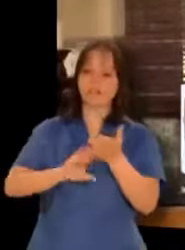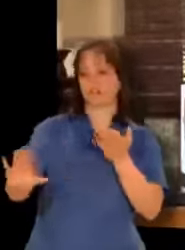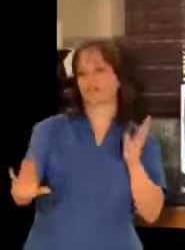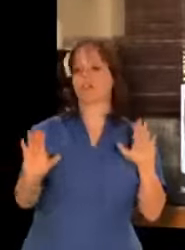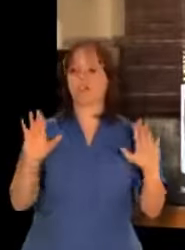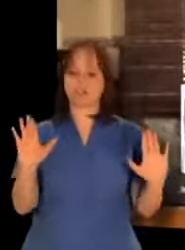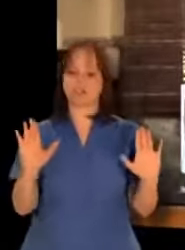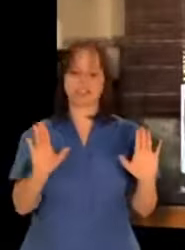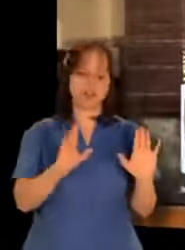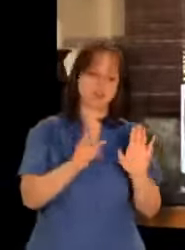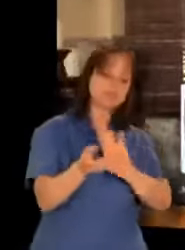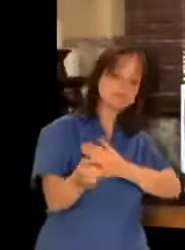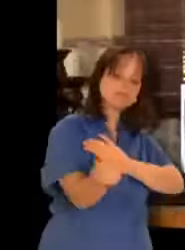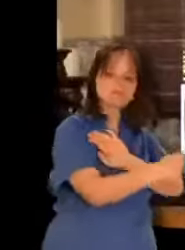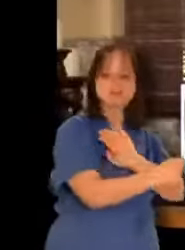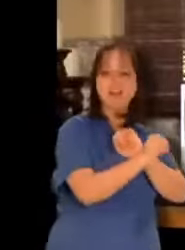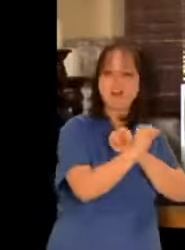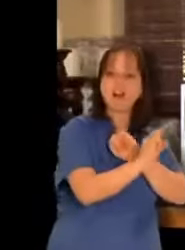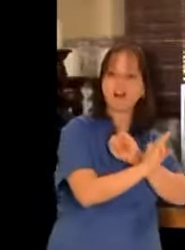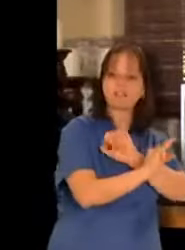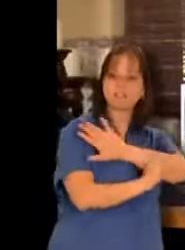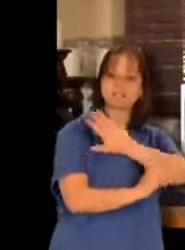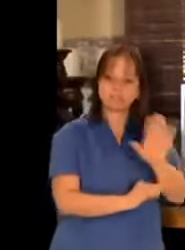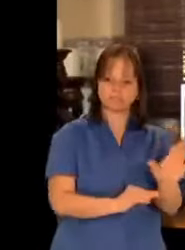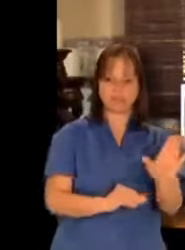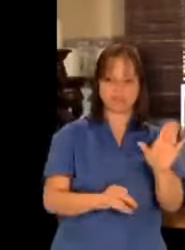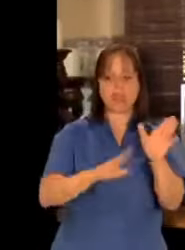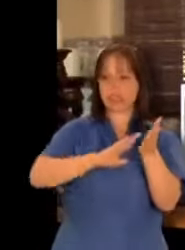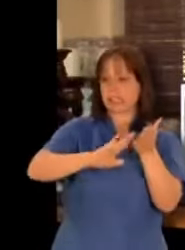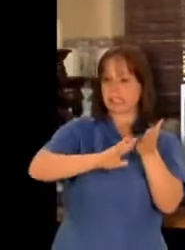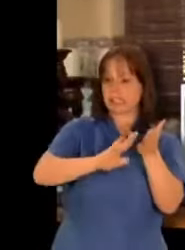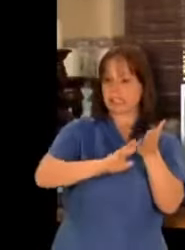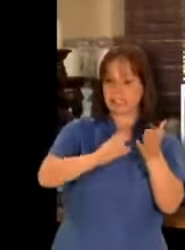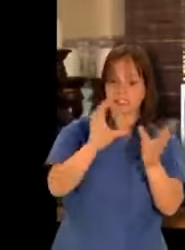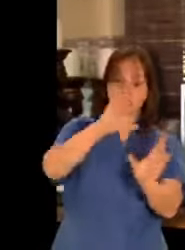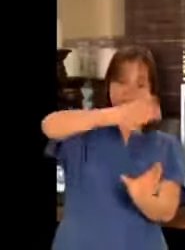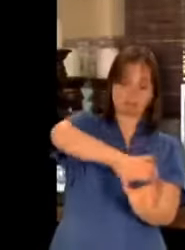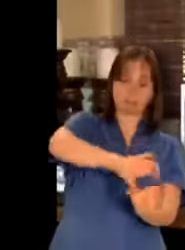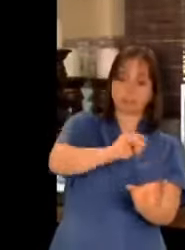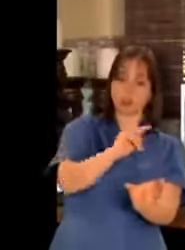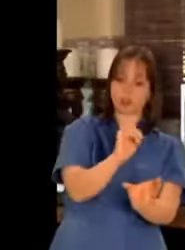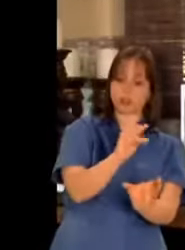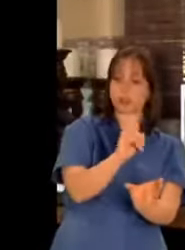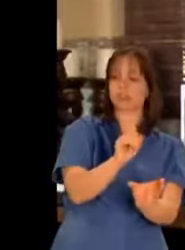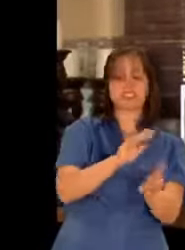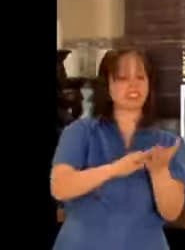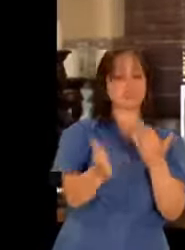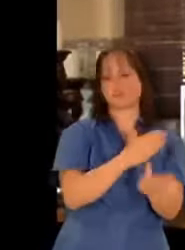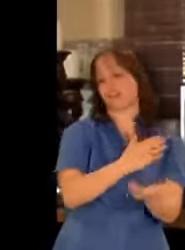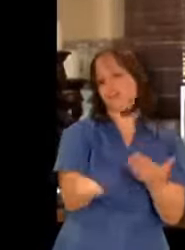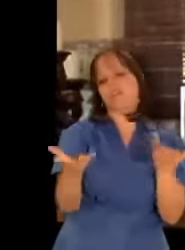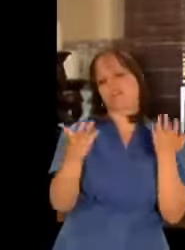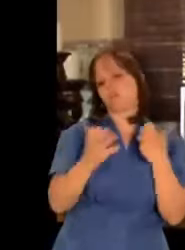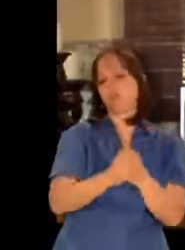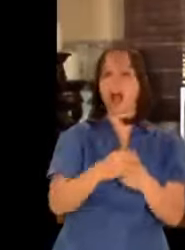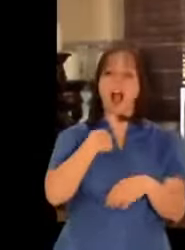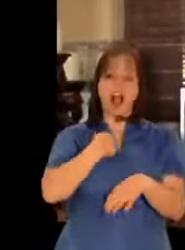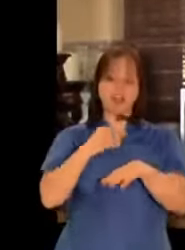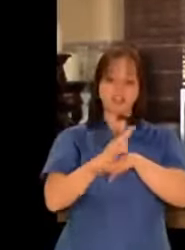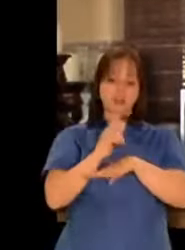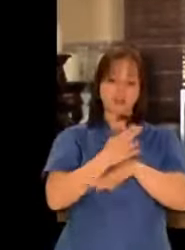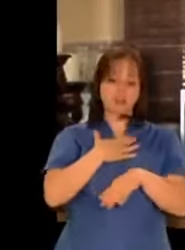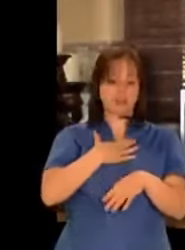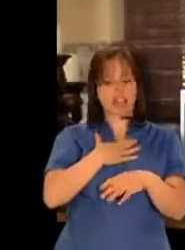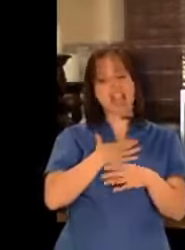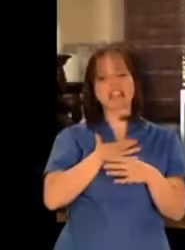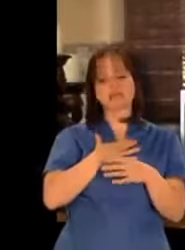this off, put on our cleaning cartridge, and you can actually clean this machine anytime you want. So I use mine, you know, more